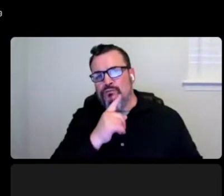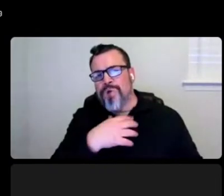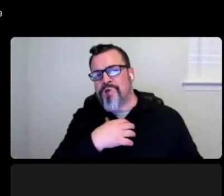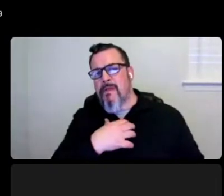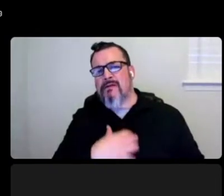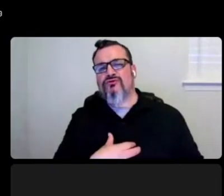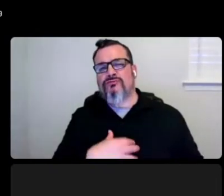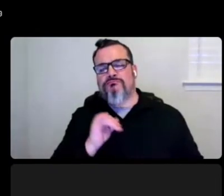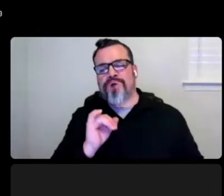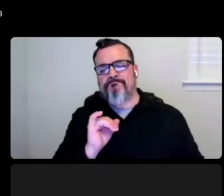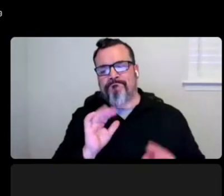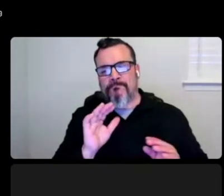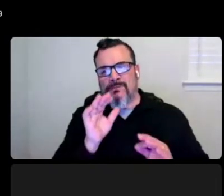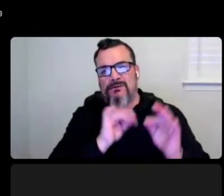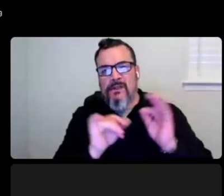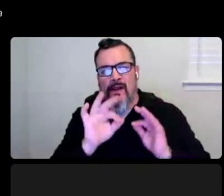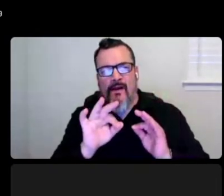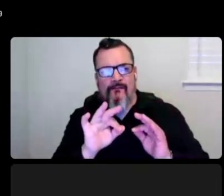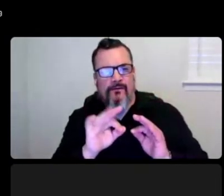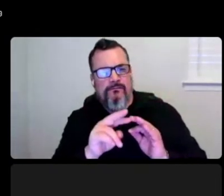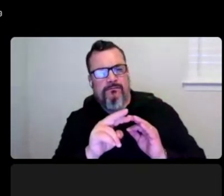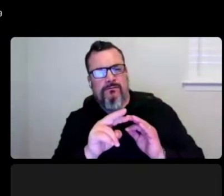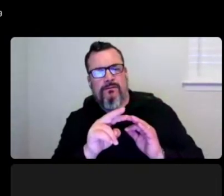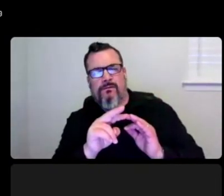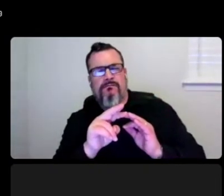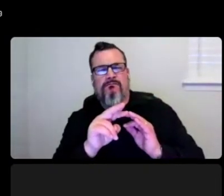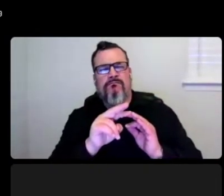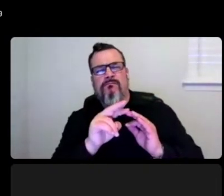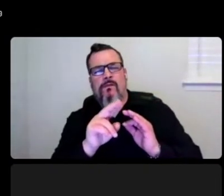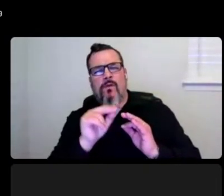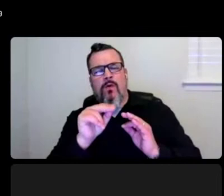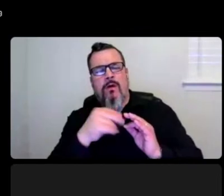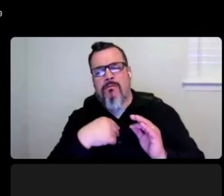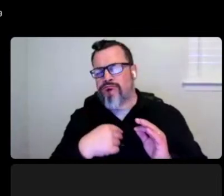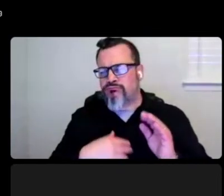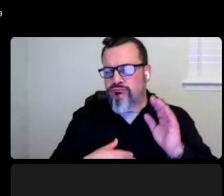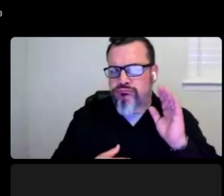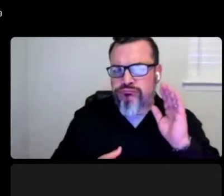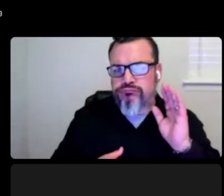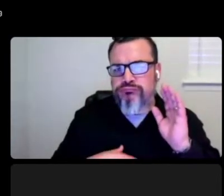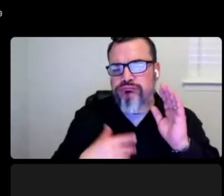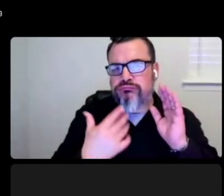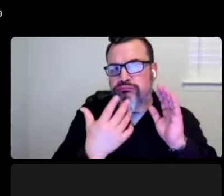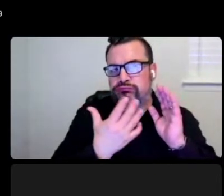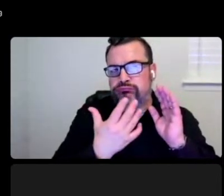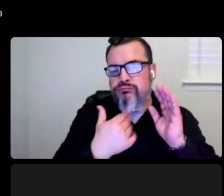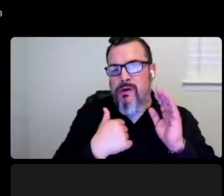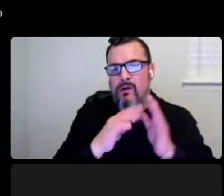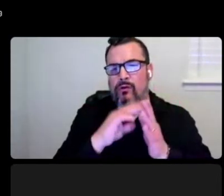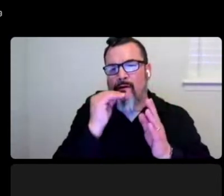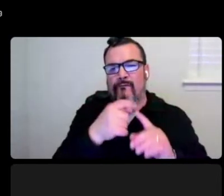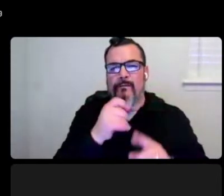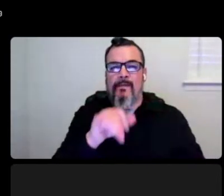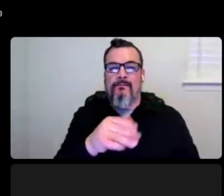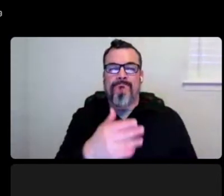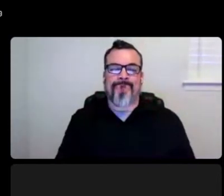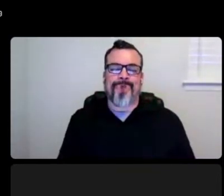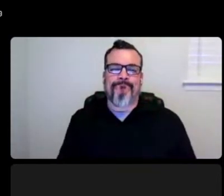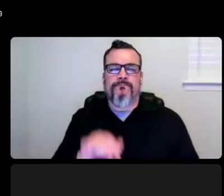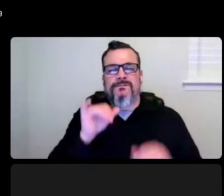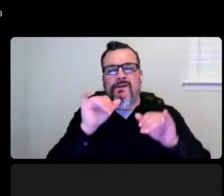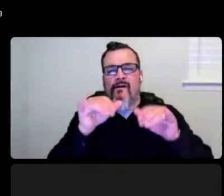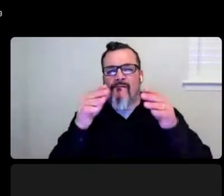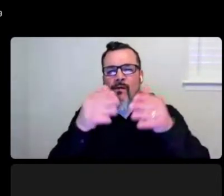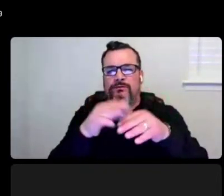this. And instead of recoiling, I'm going to lean in and really listen and see what I can learn from them. Stay focused